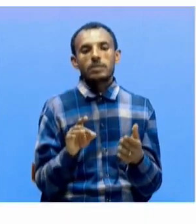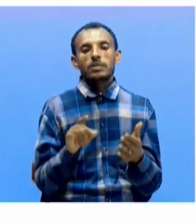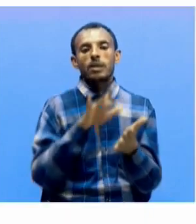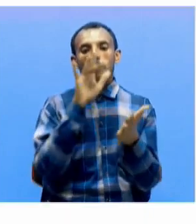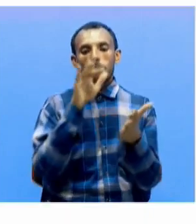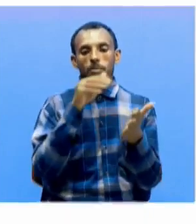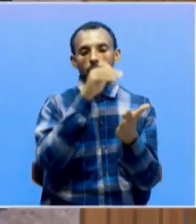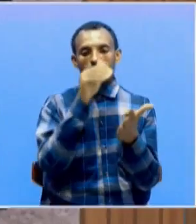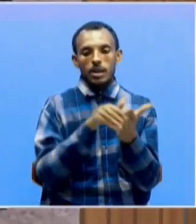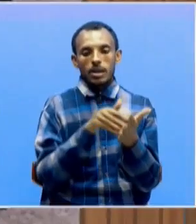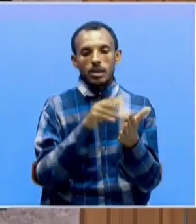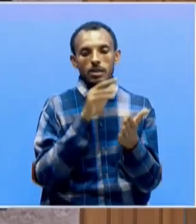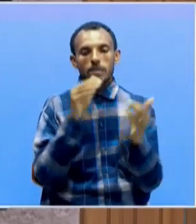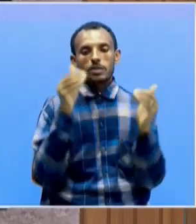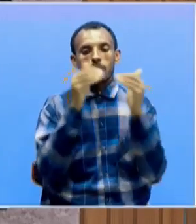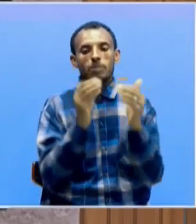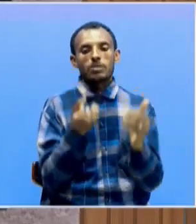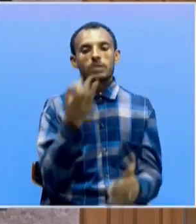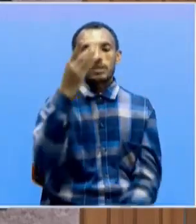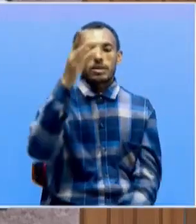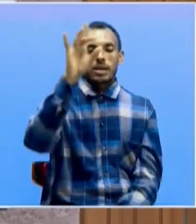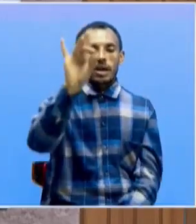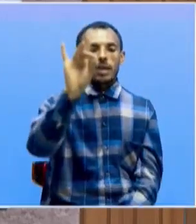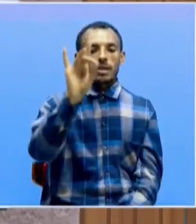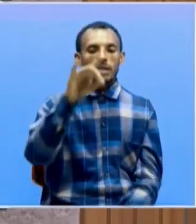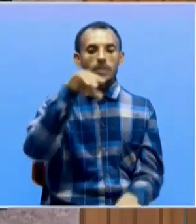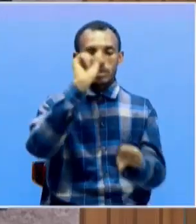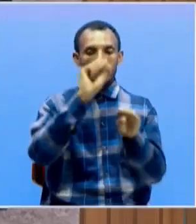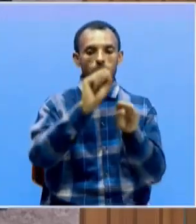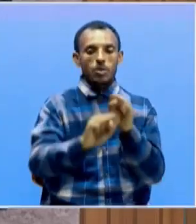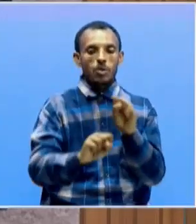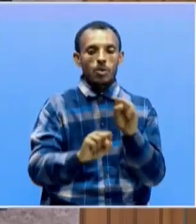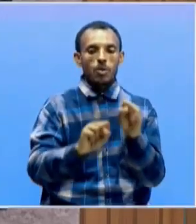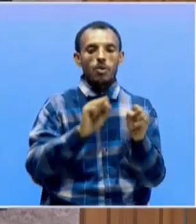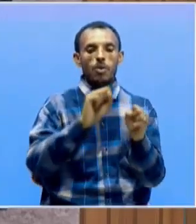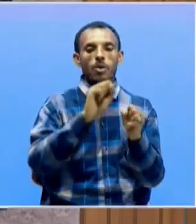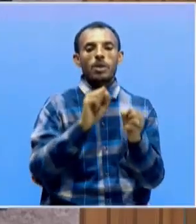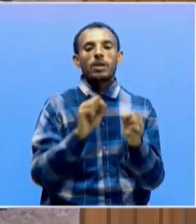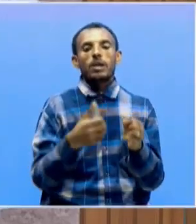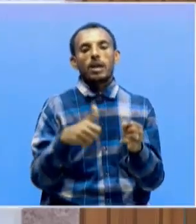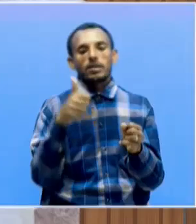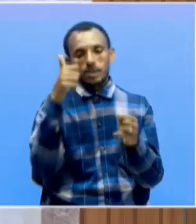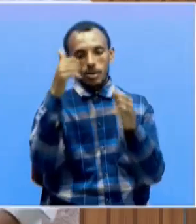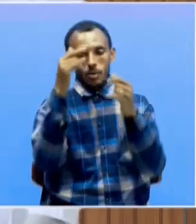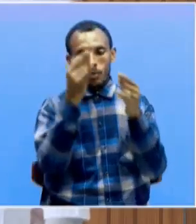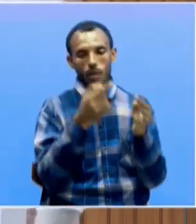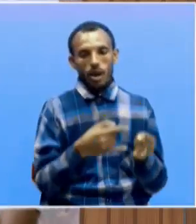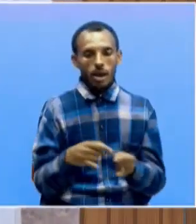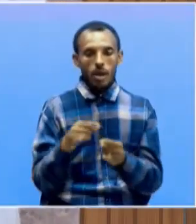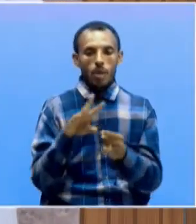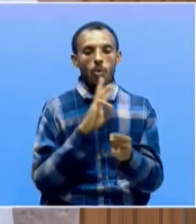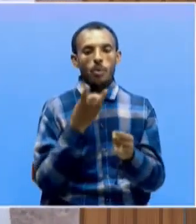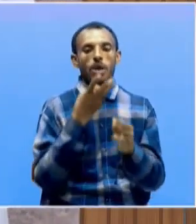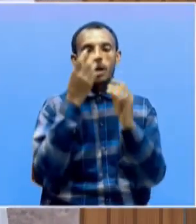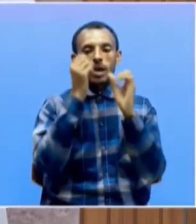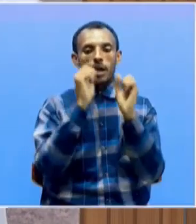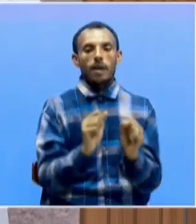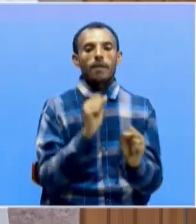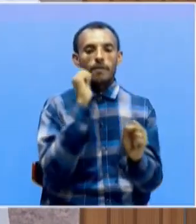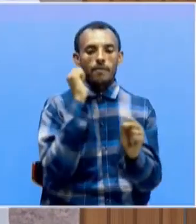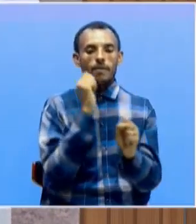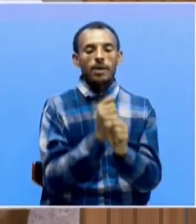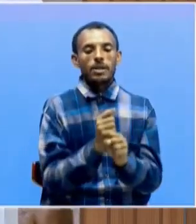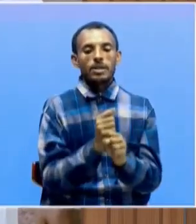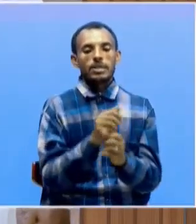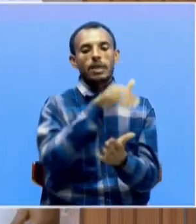is 8. So, or in other way, we can find the middle